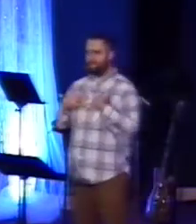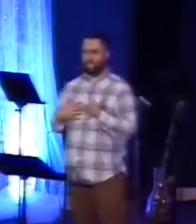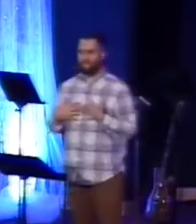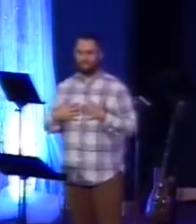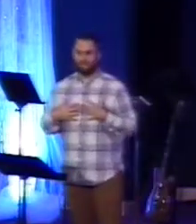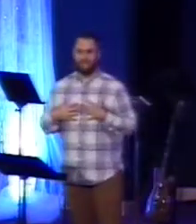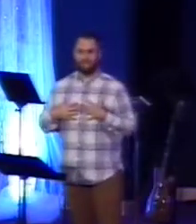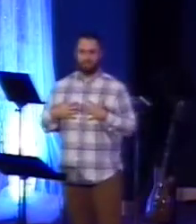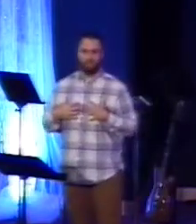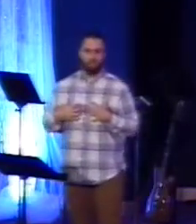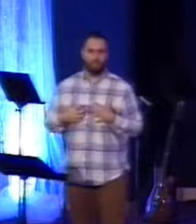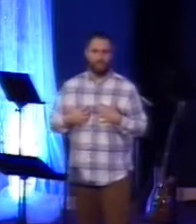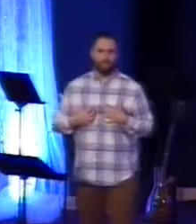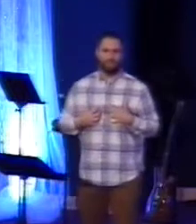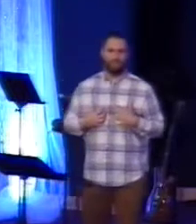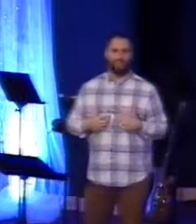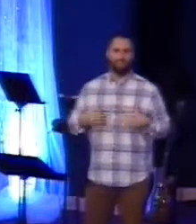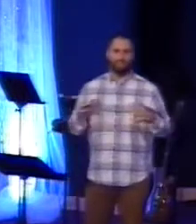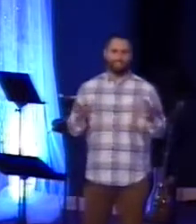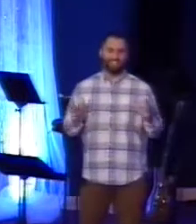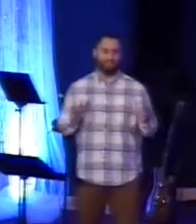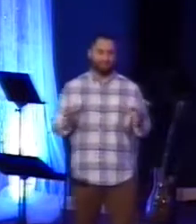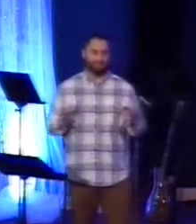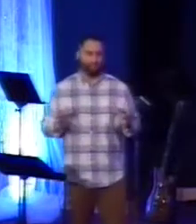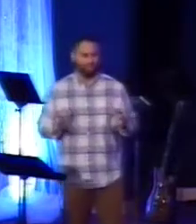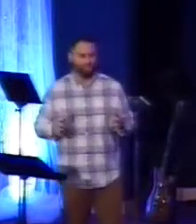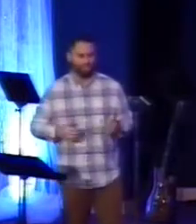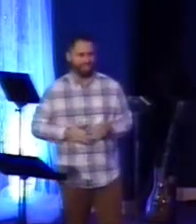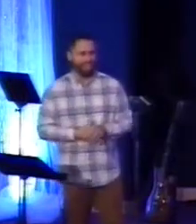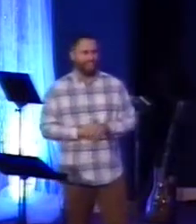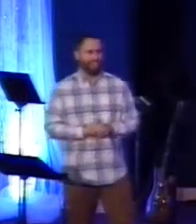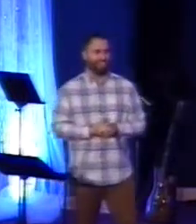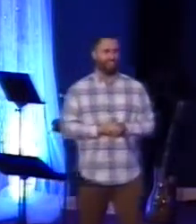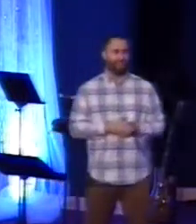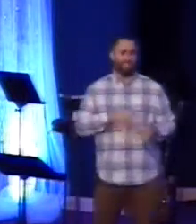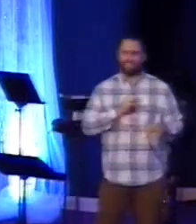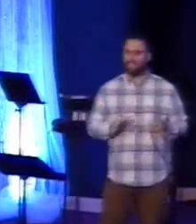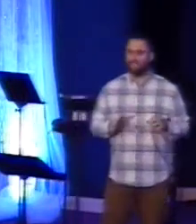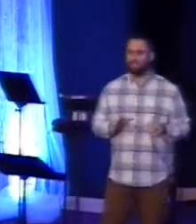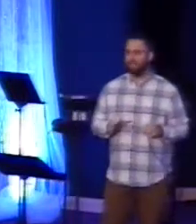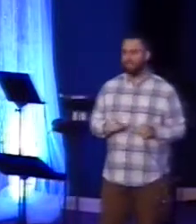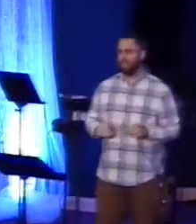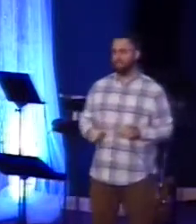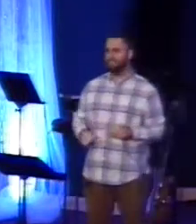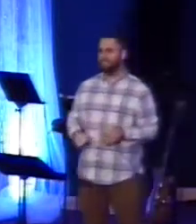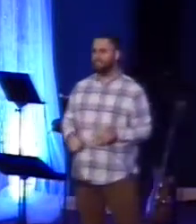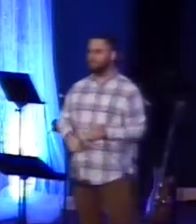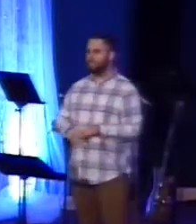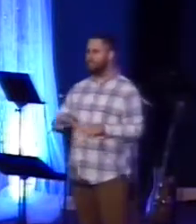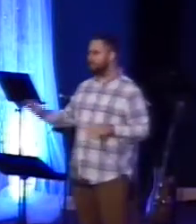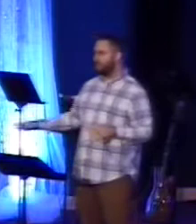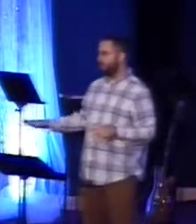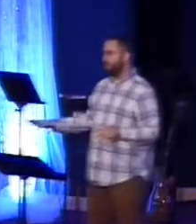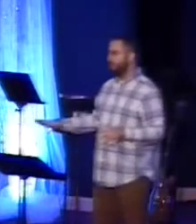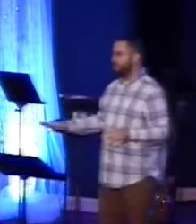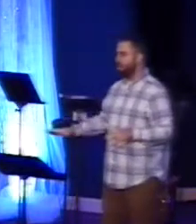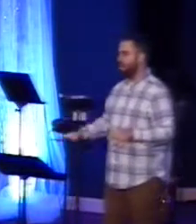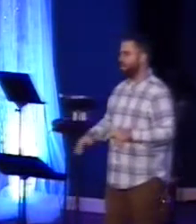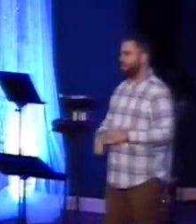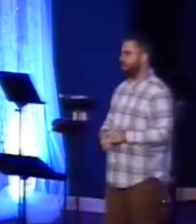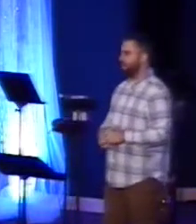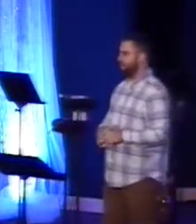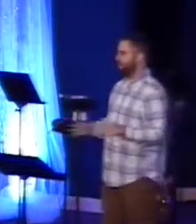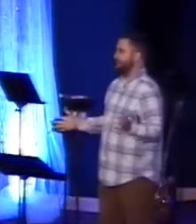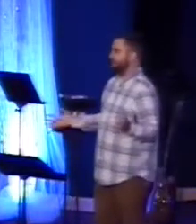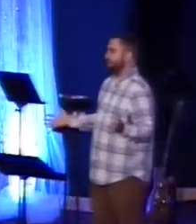usually have my keys on a lanyard around my neck, but I'm really excited about going fishing. And so I detach my keys. I usually lock my phone in my